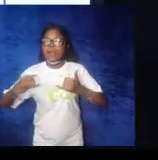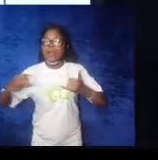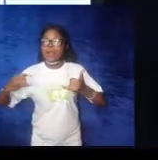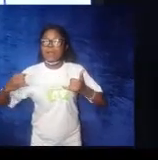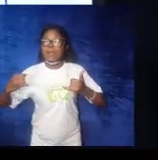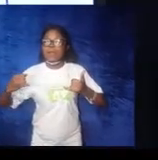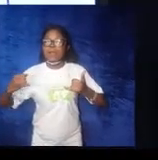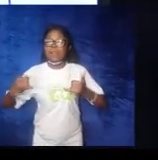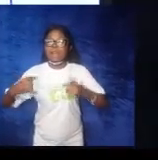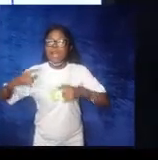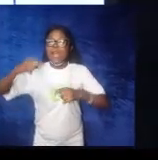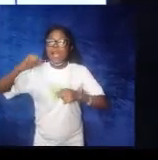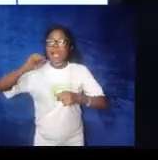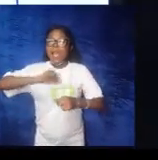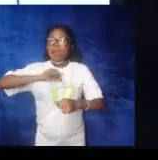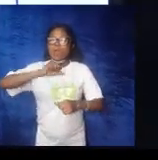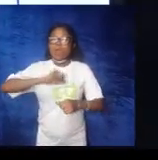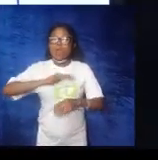On this line,